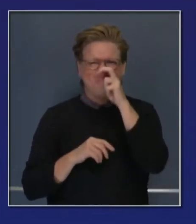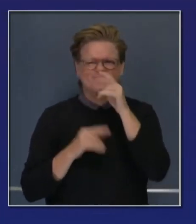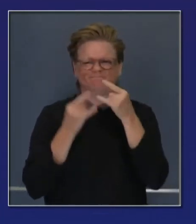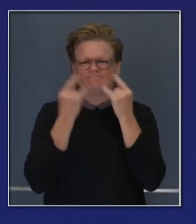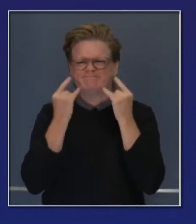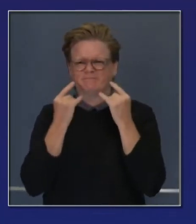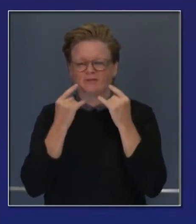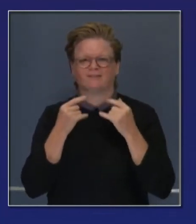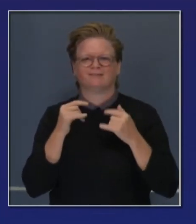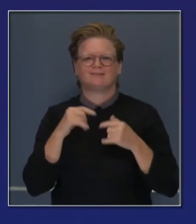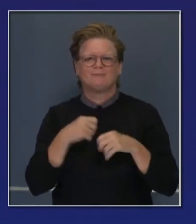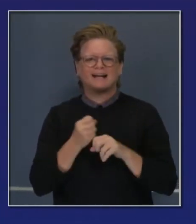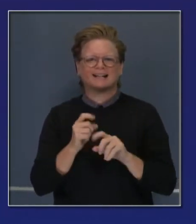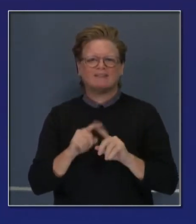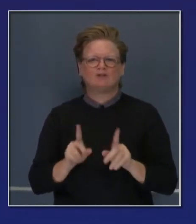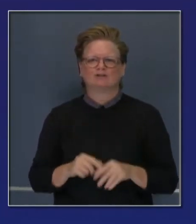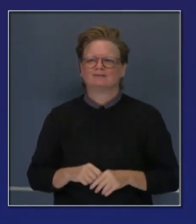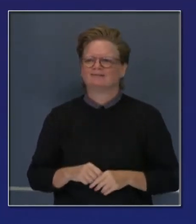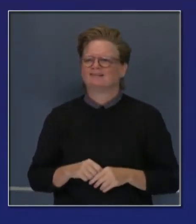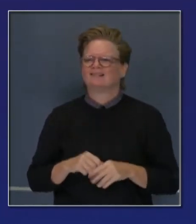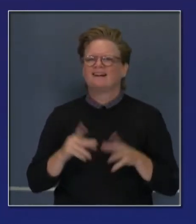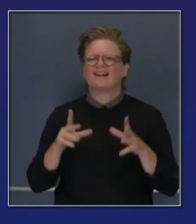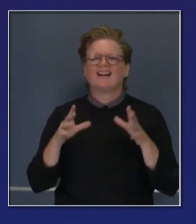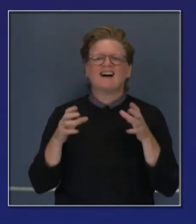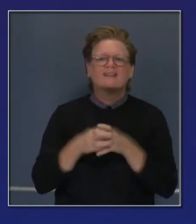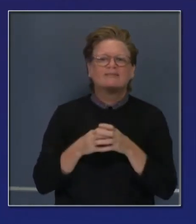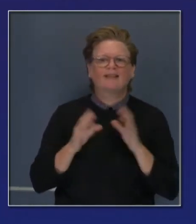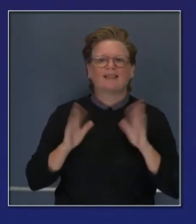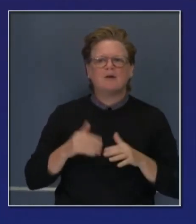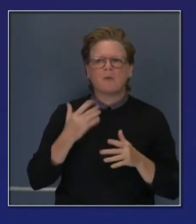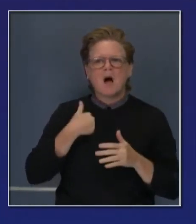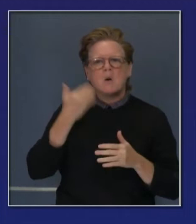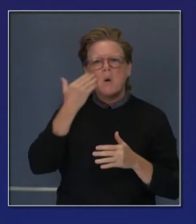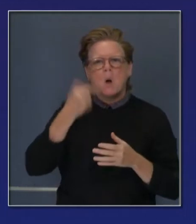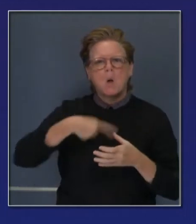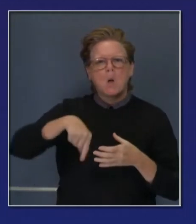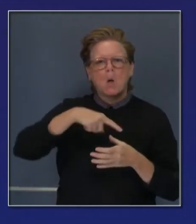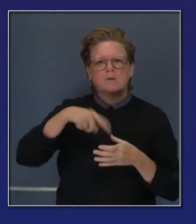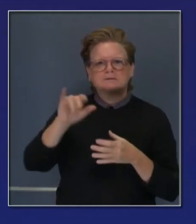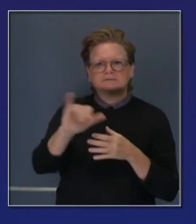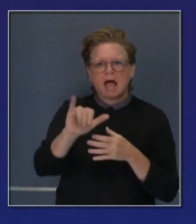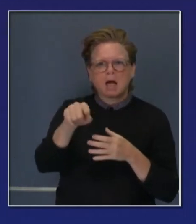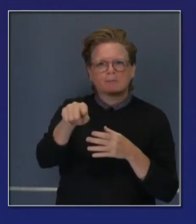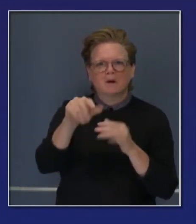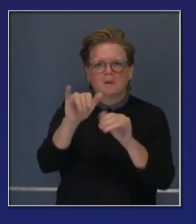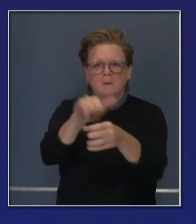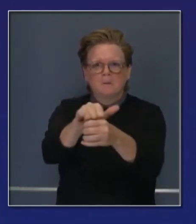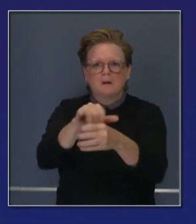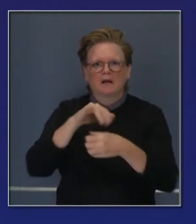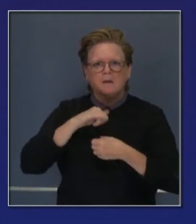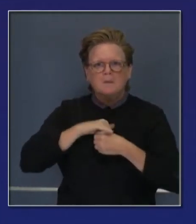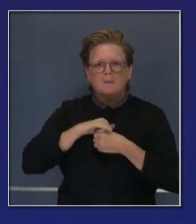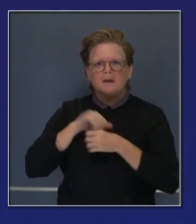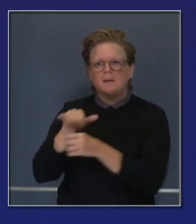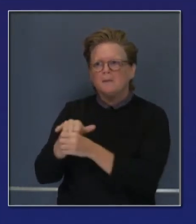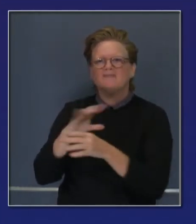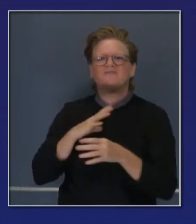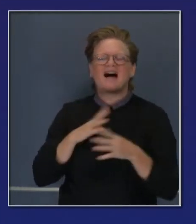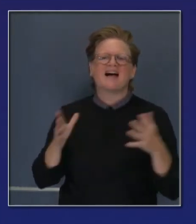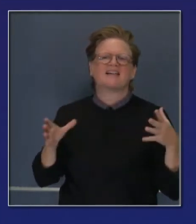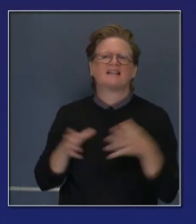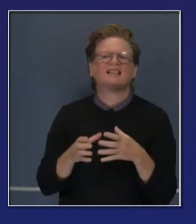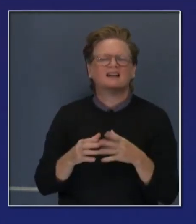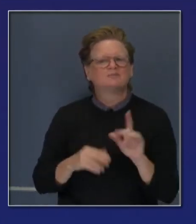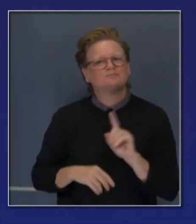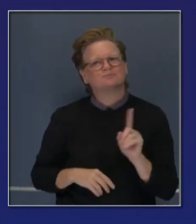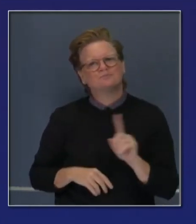coverings and masks, continue to consider the impact, particularly as we move closer to Labor Day, the impact